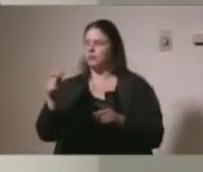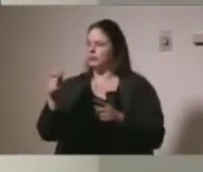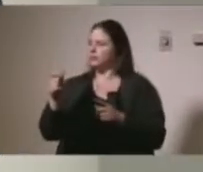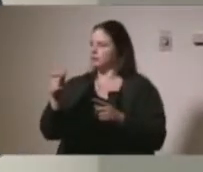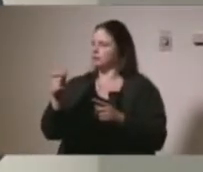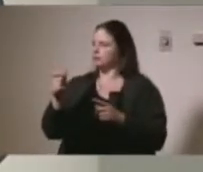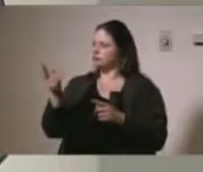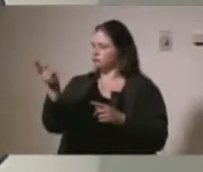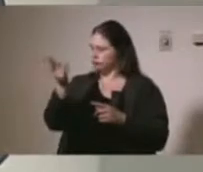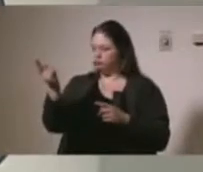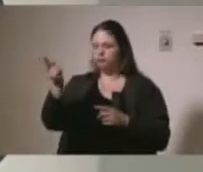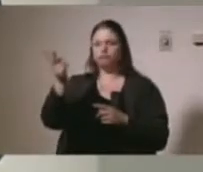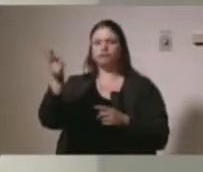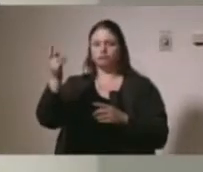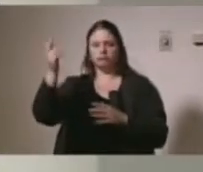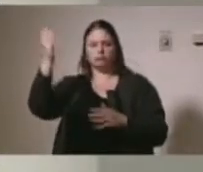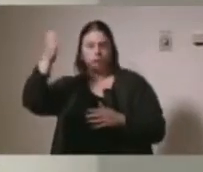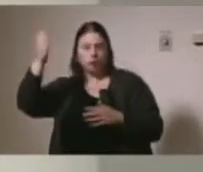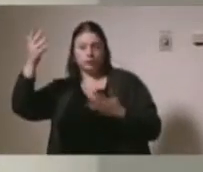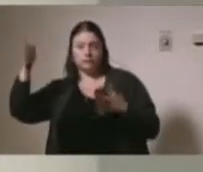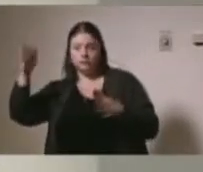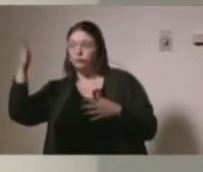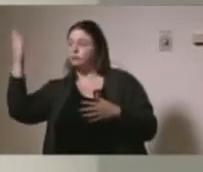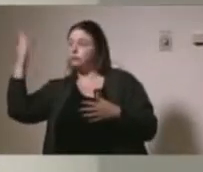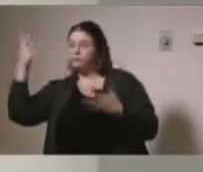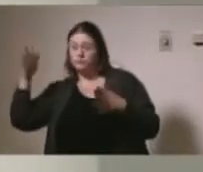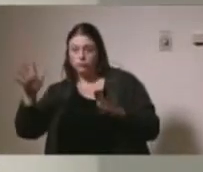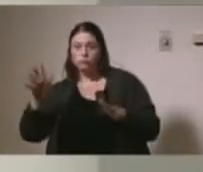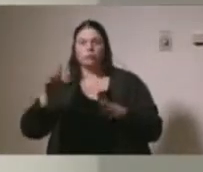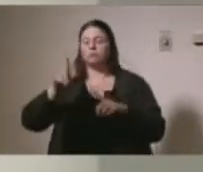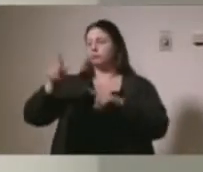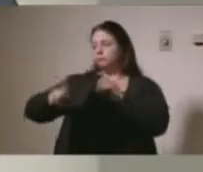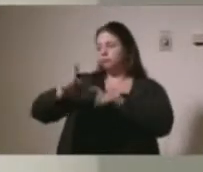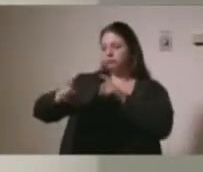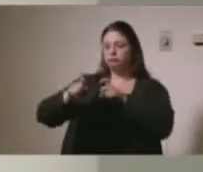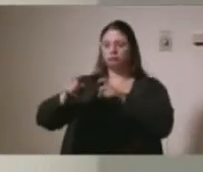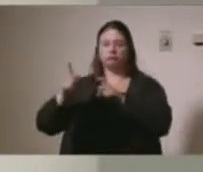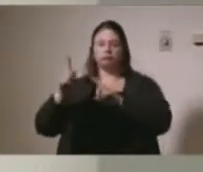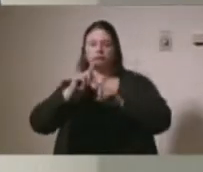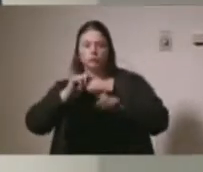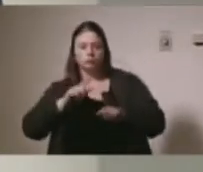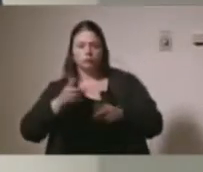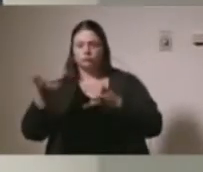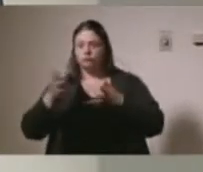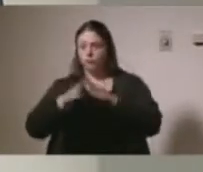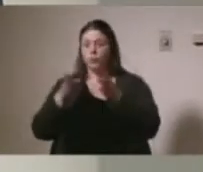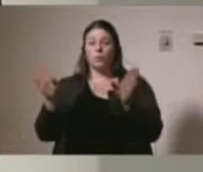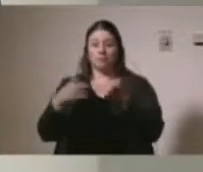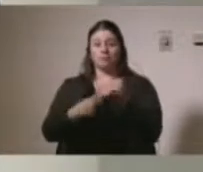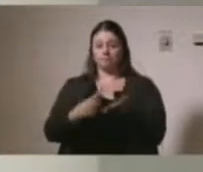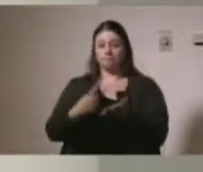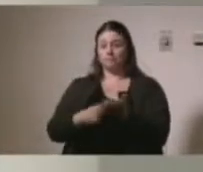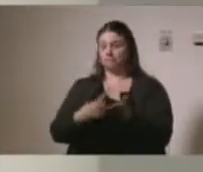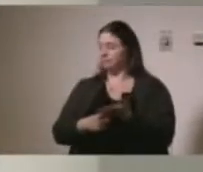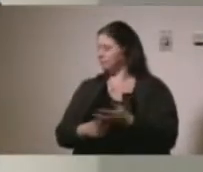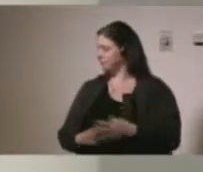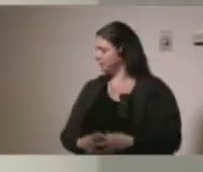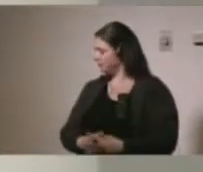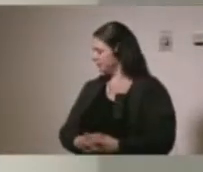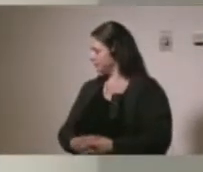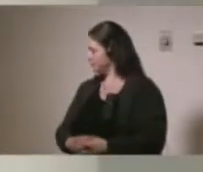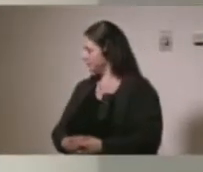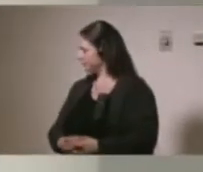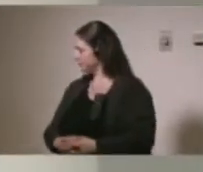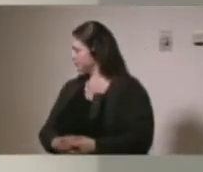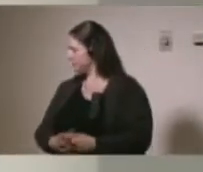to make their presentations, and after that we'll take questions and we'll have a discussion. And I